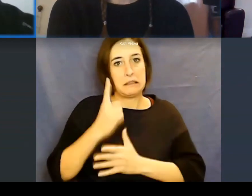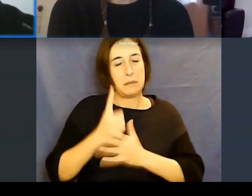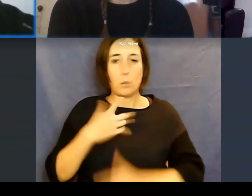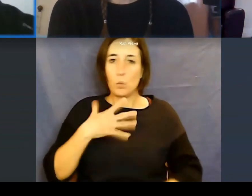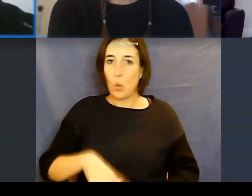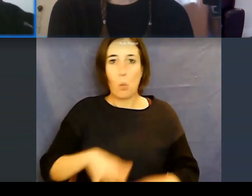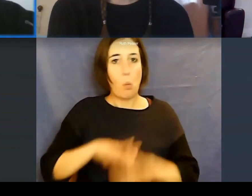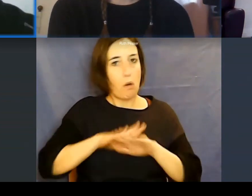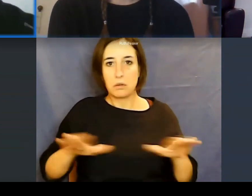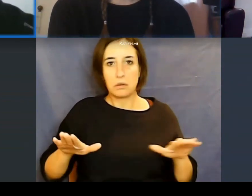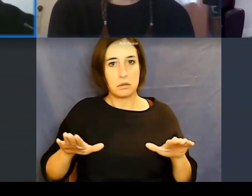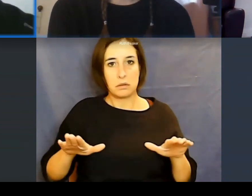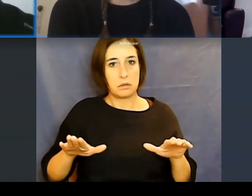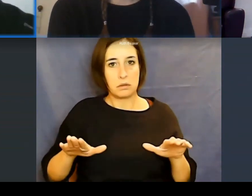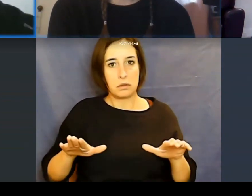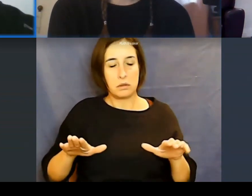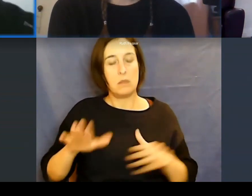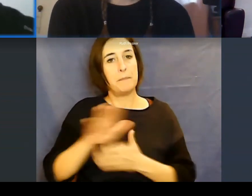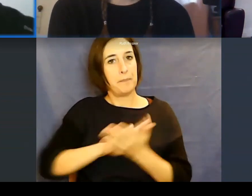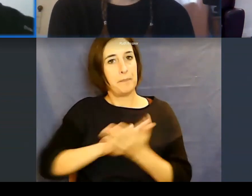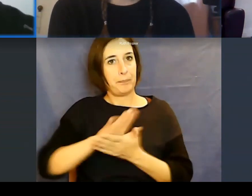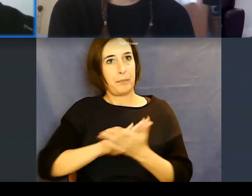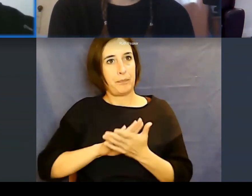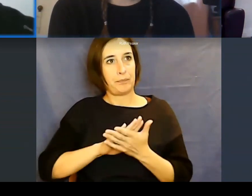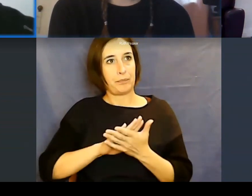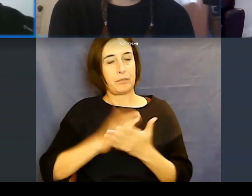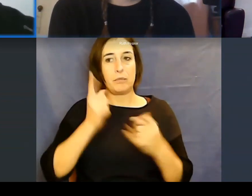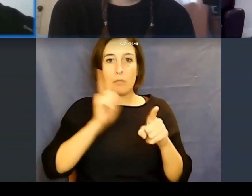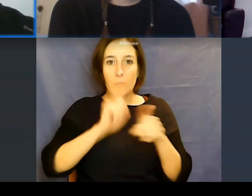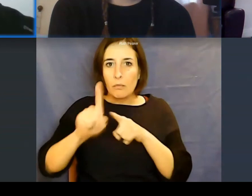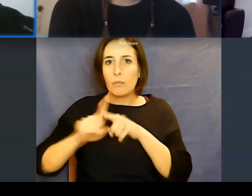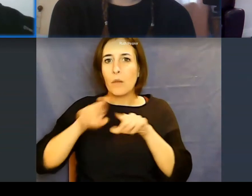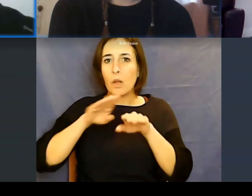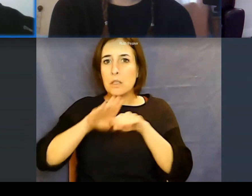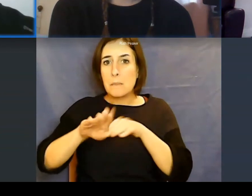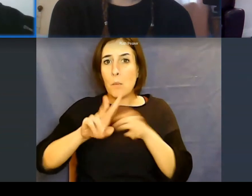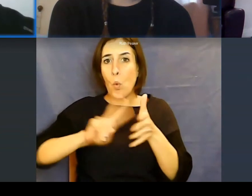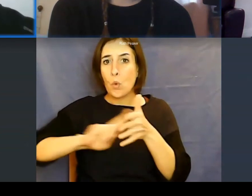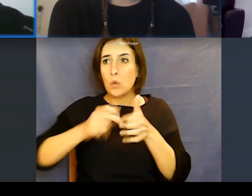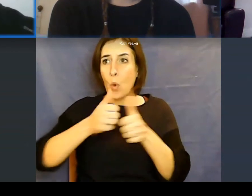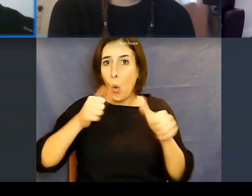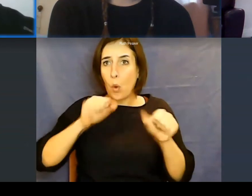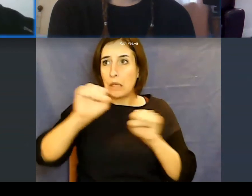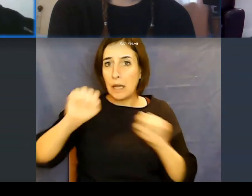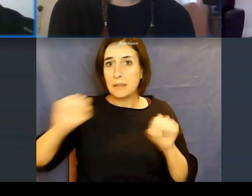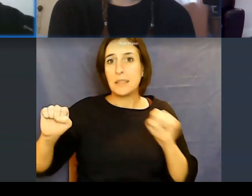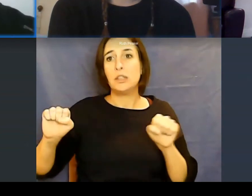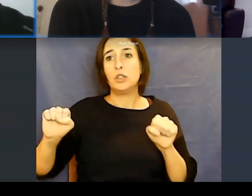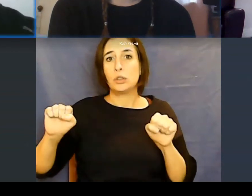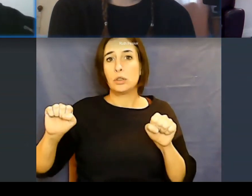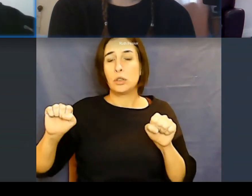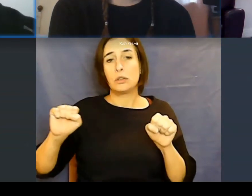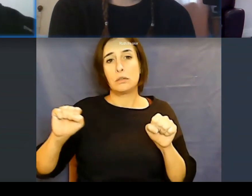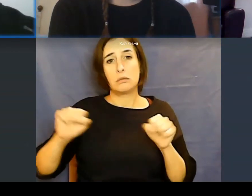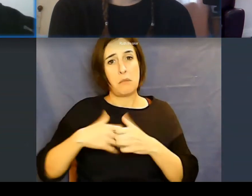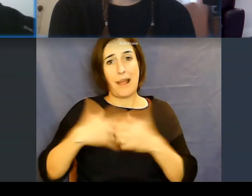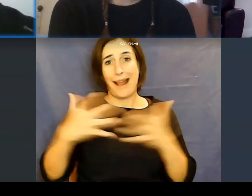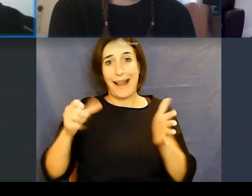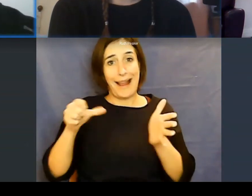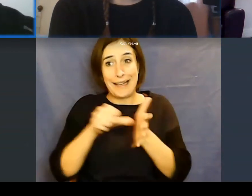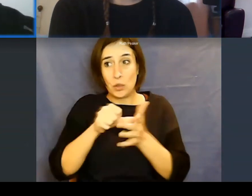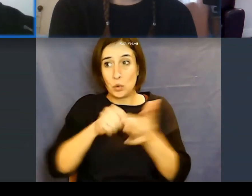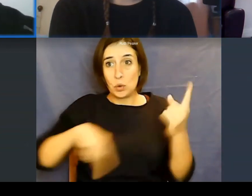see that, that's about, you know, the sports organizations and all the issues and surrounding systemic racism around, you know,